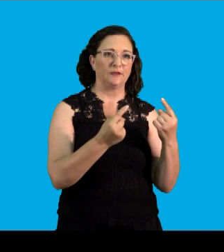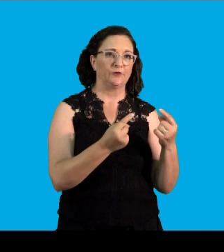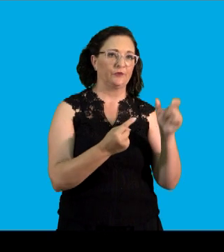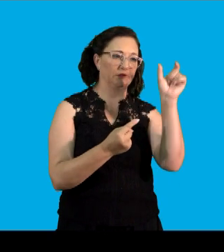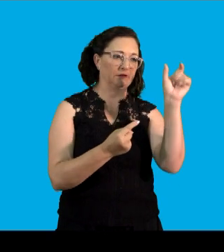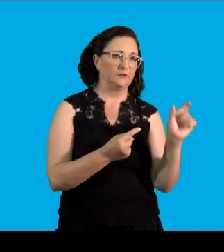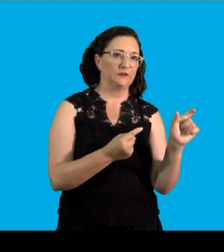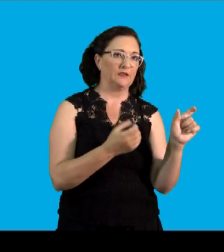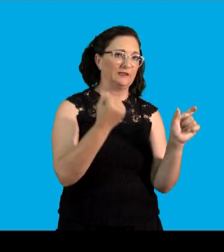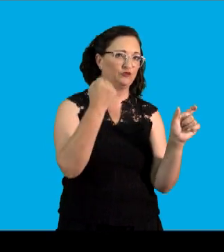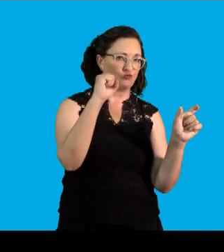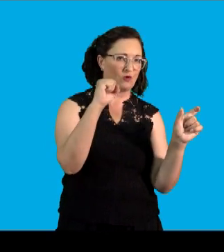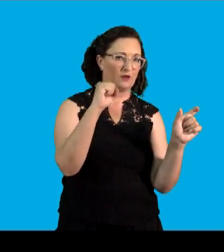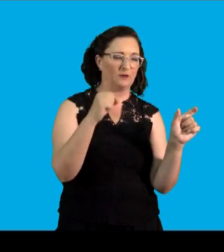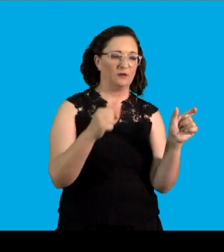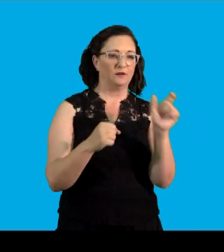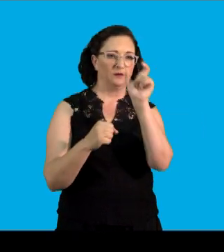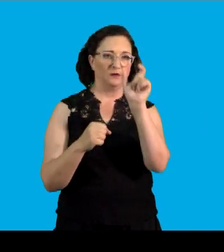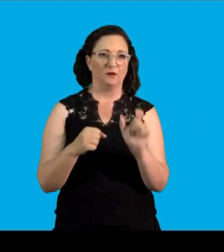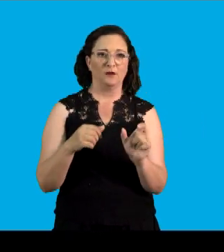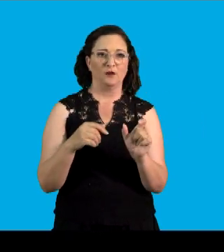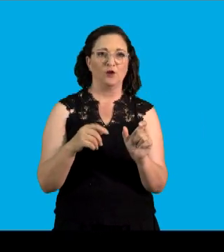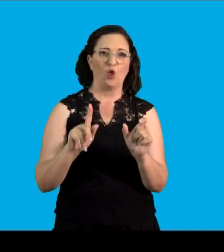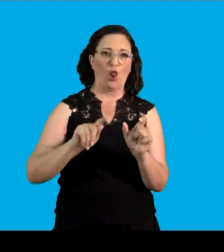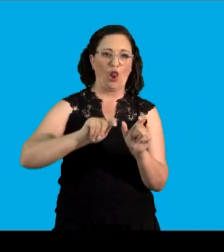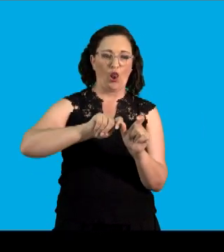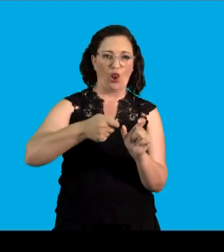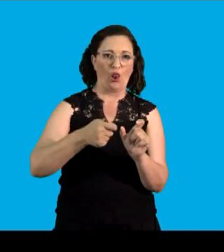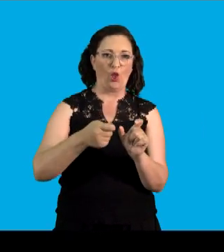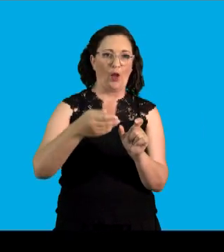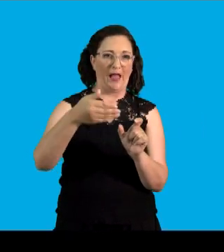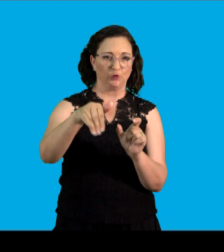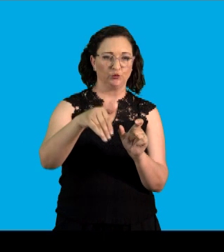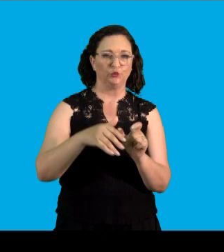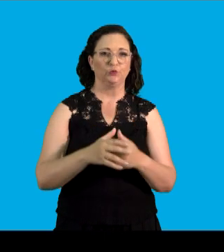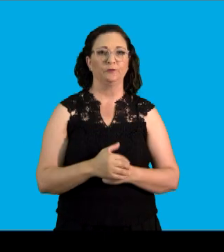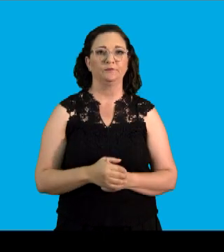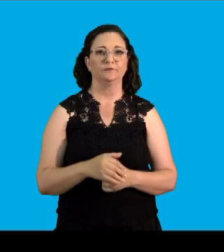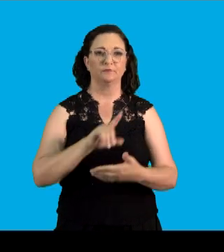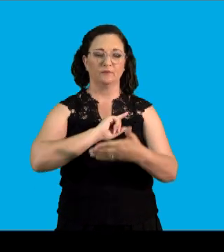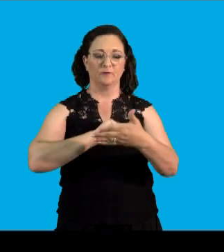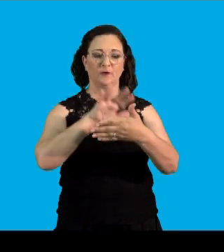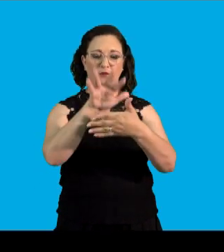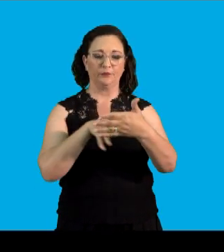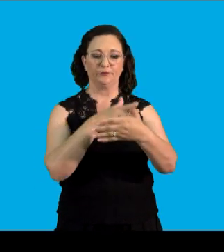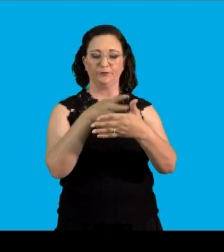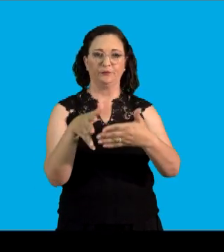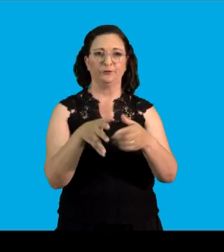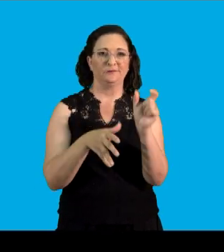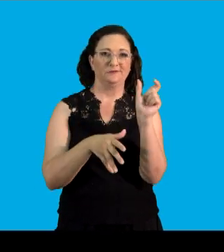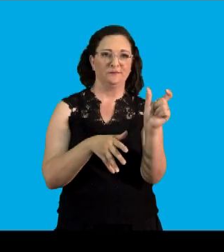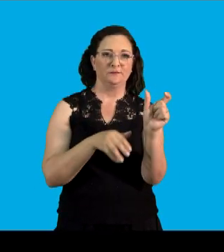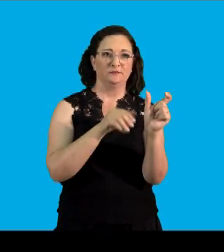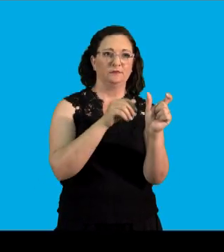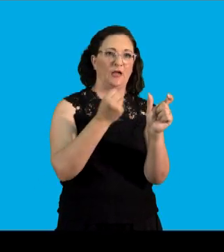between strike and lockout. So you can even do your table here, and you write strike here,